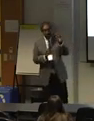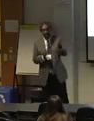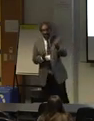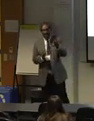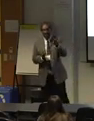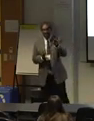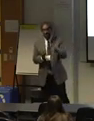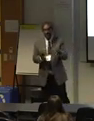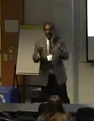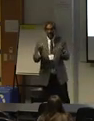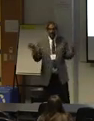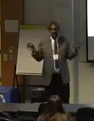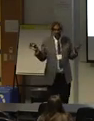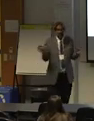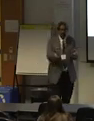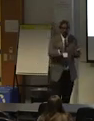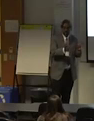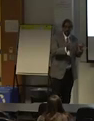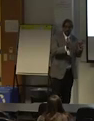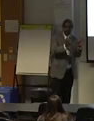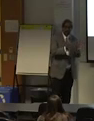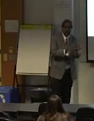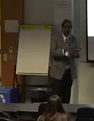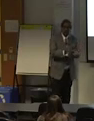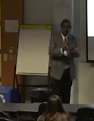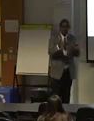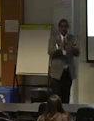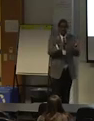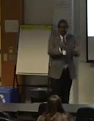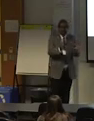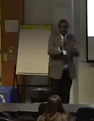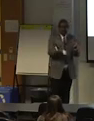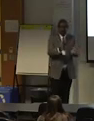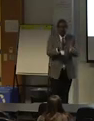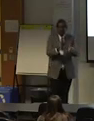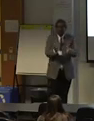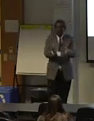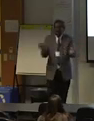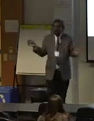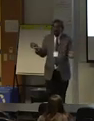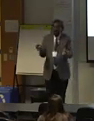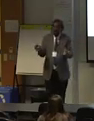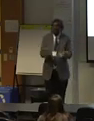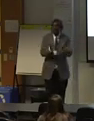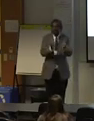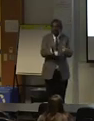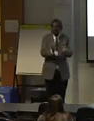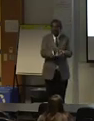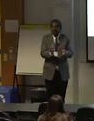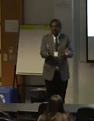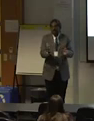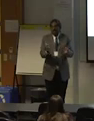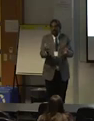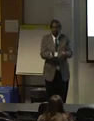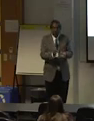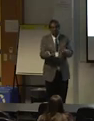may not be the best response if not everyone wants to do that trail. The accessible trail should be the trail that everyone wants to do. It's not